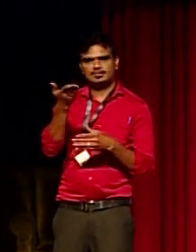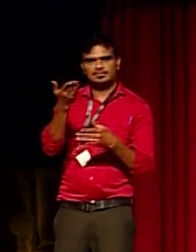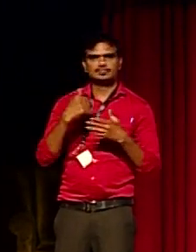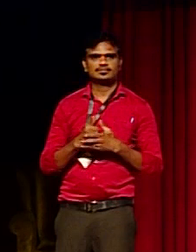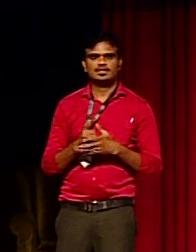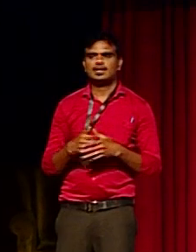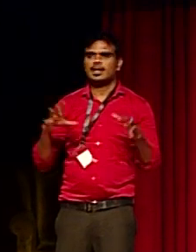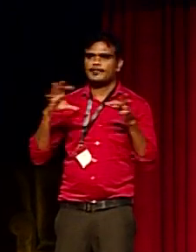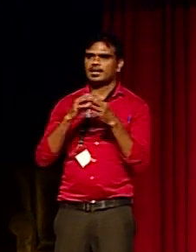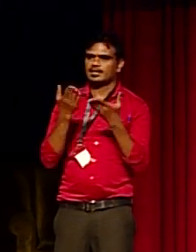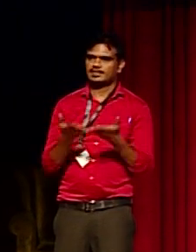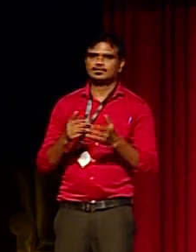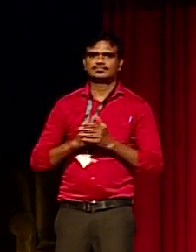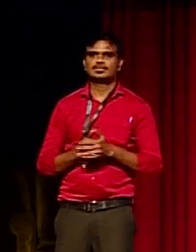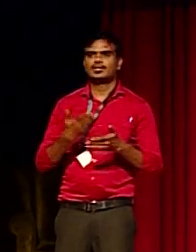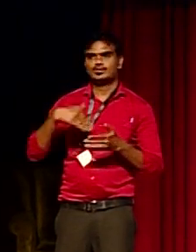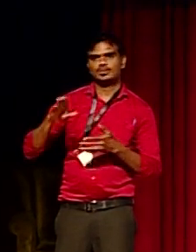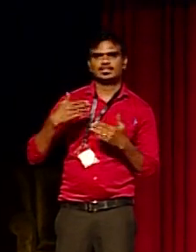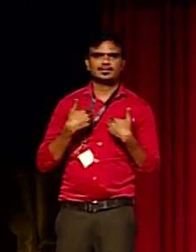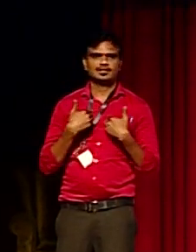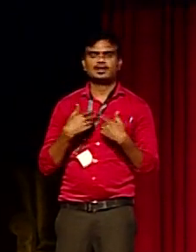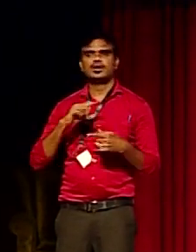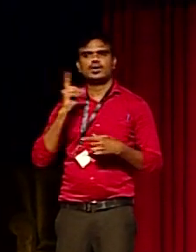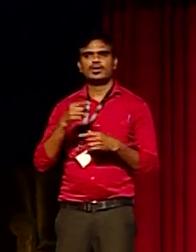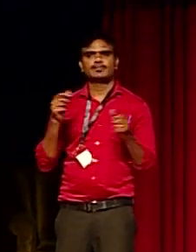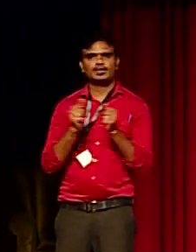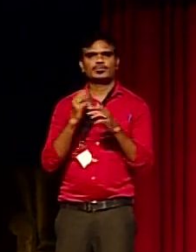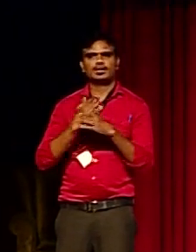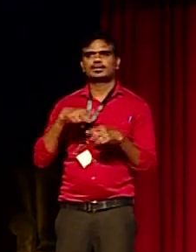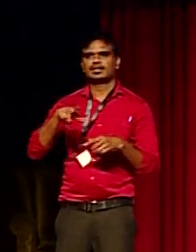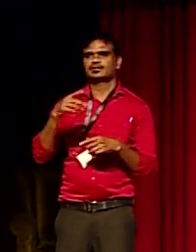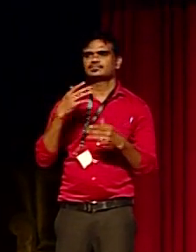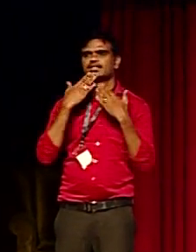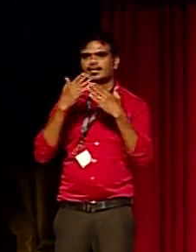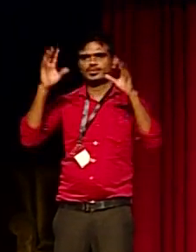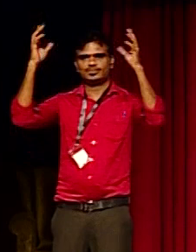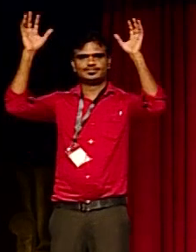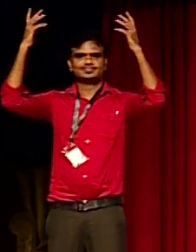and even partner with us so that all may walk. Thank you.